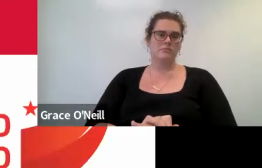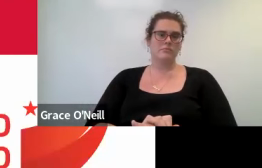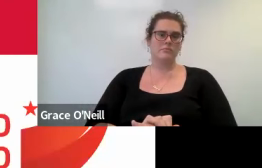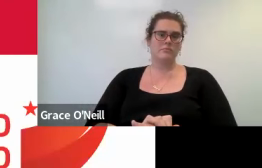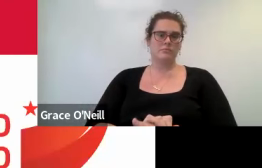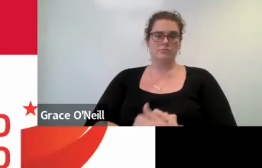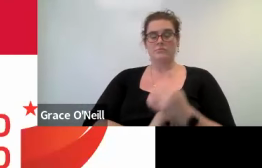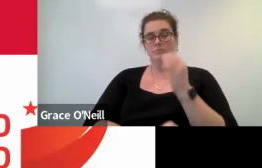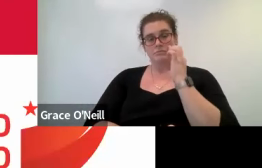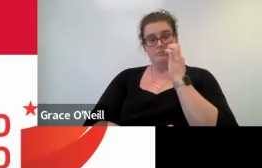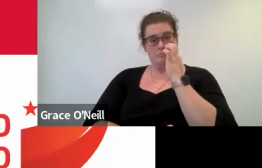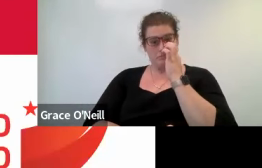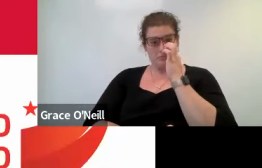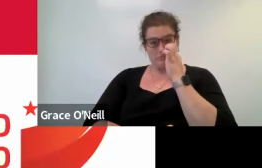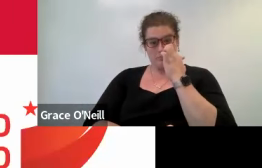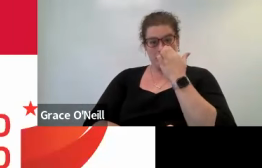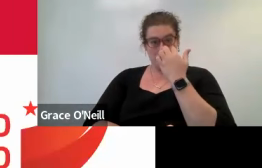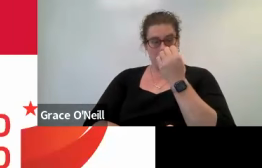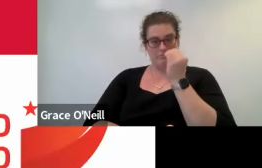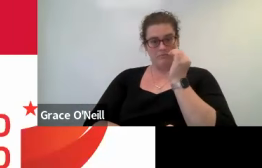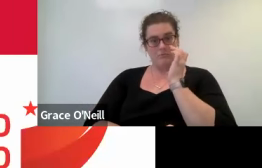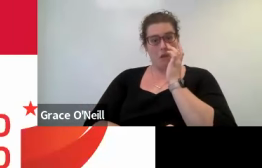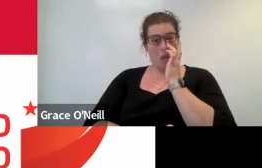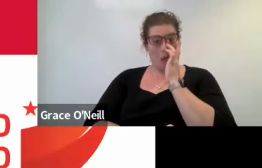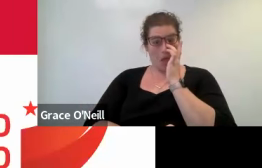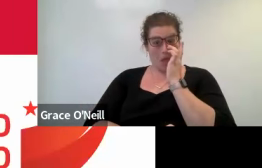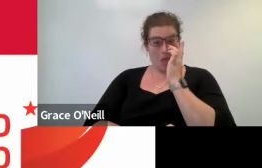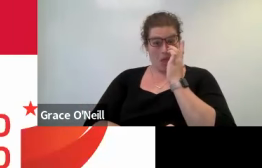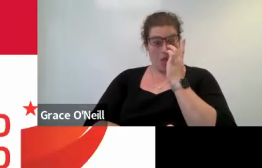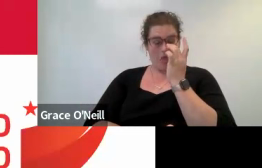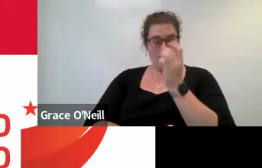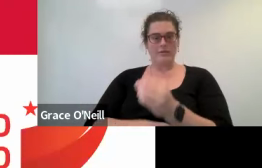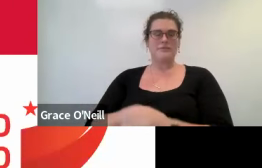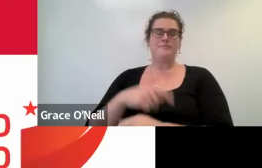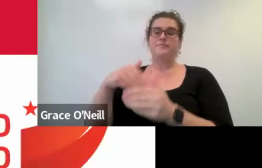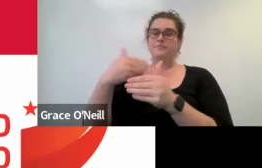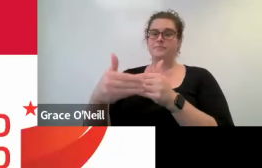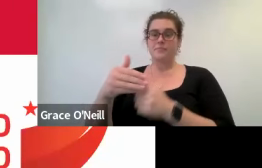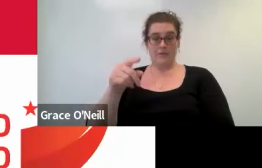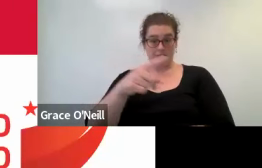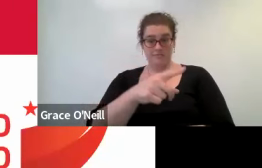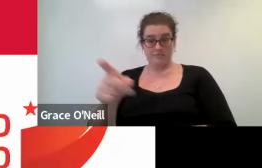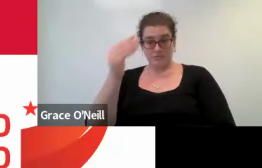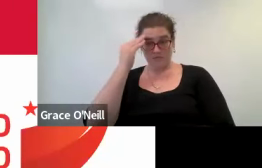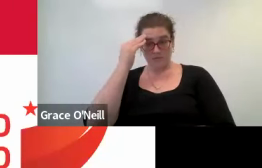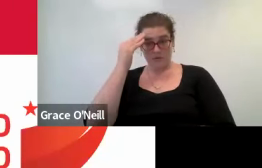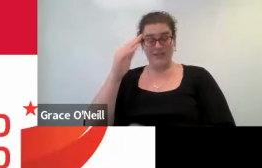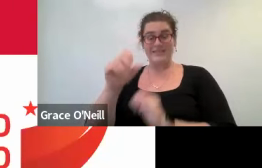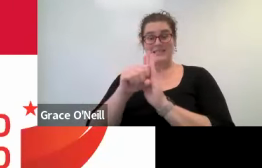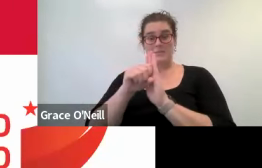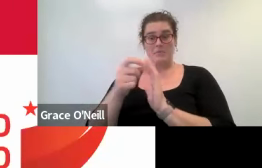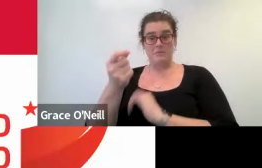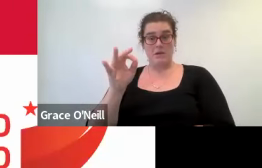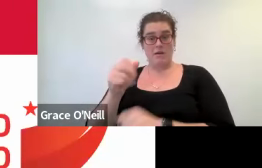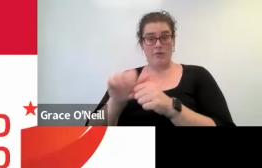Next slide, please. Do you know the question? I'm sorry, do you know the symptoms of COVID-19? And they're listed.